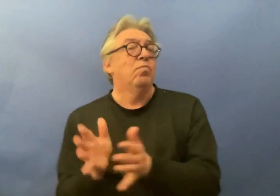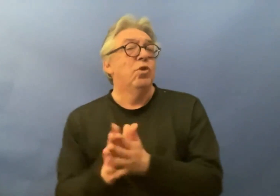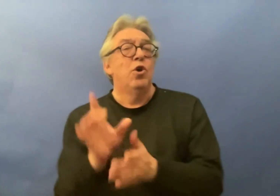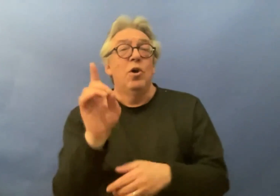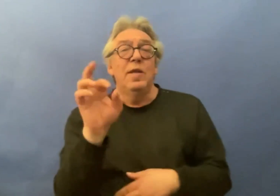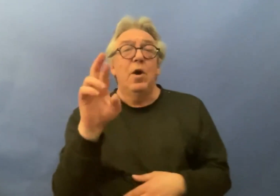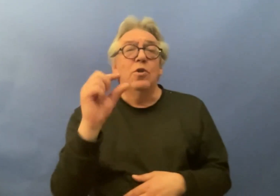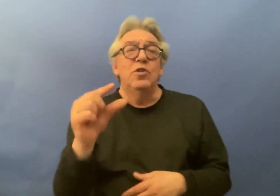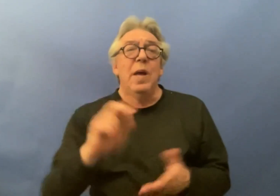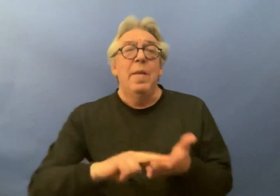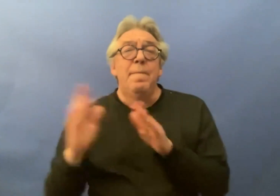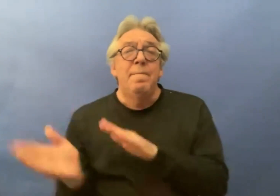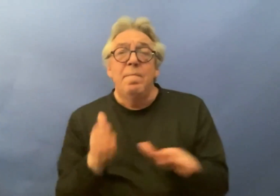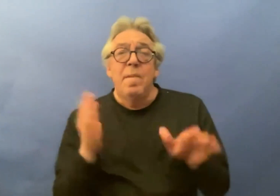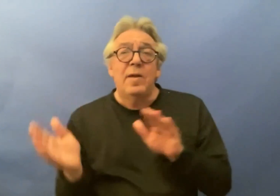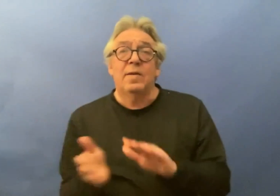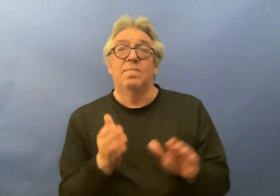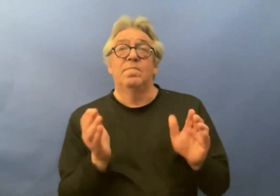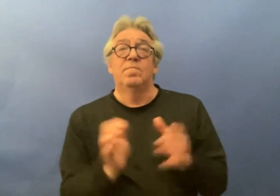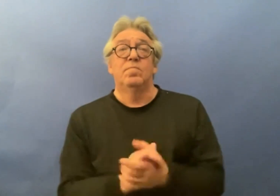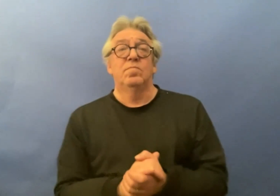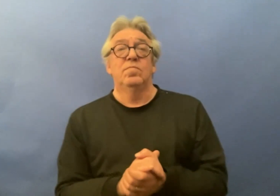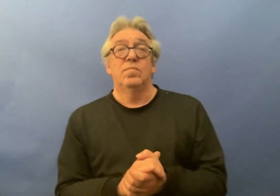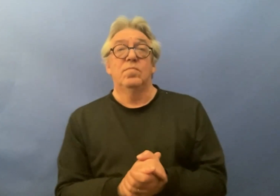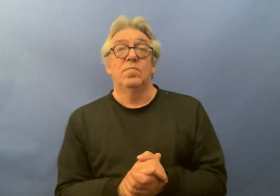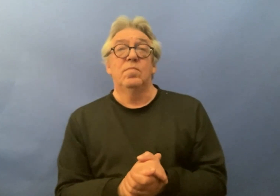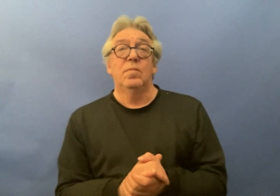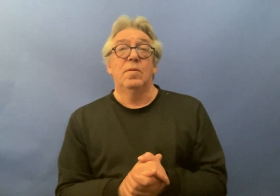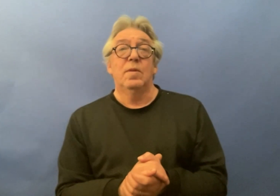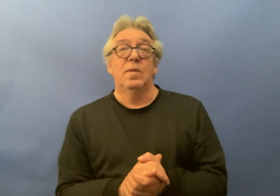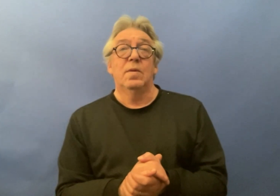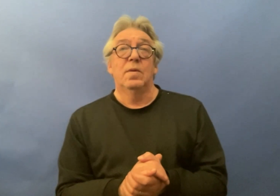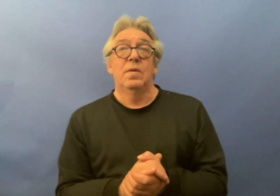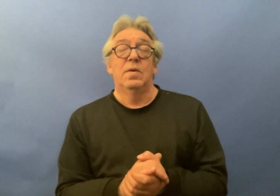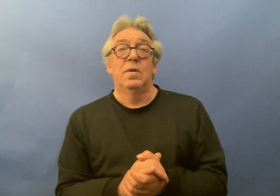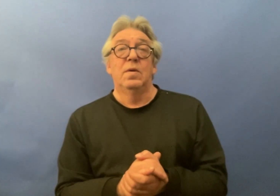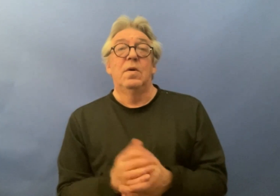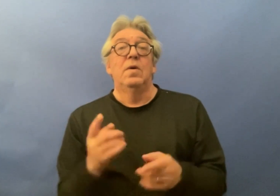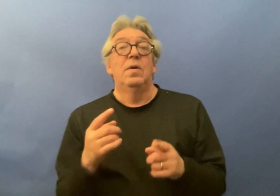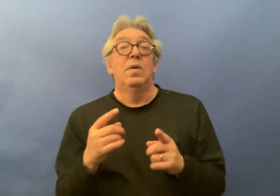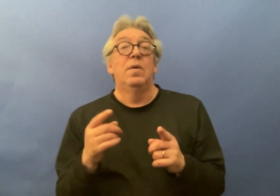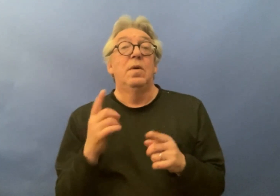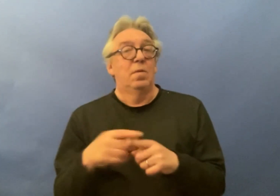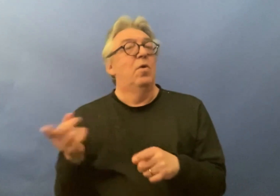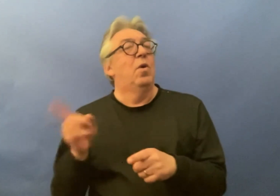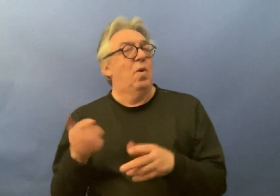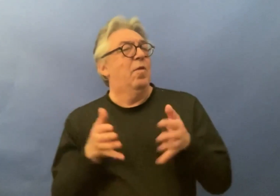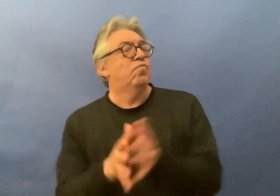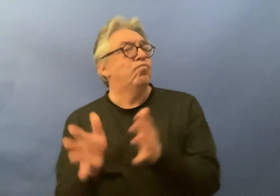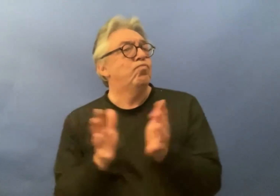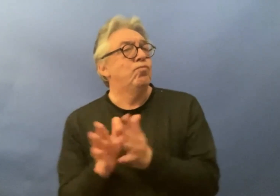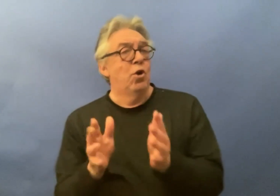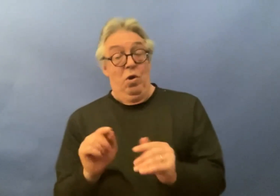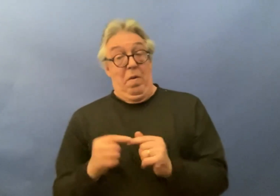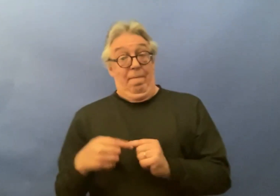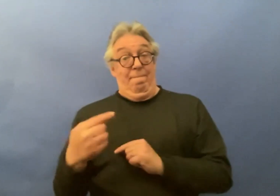and we will have amazing news of launching a new website for the disability